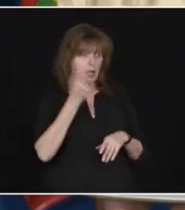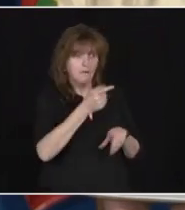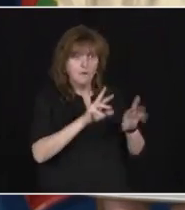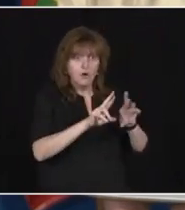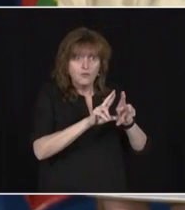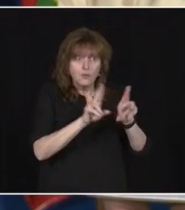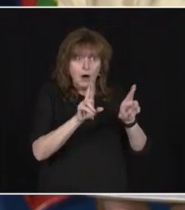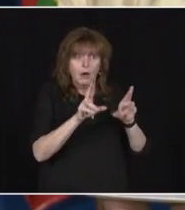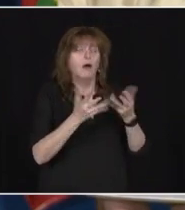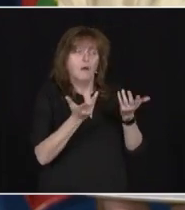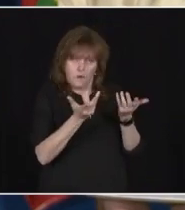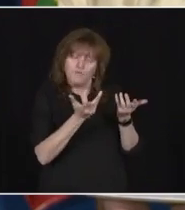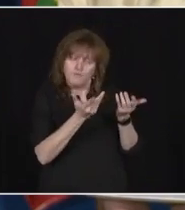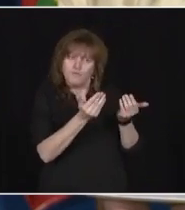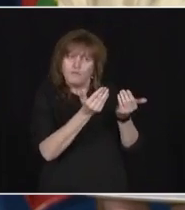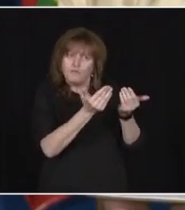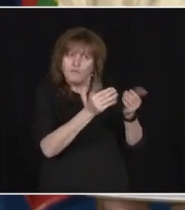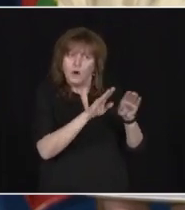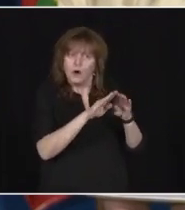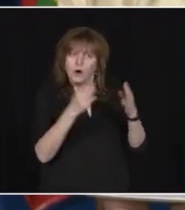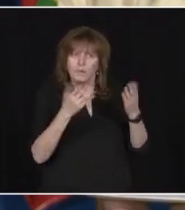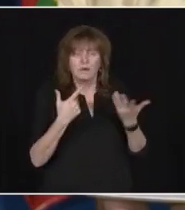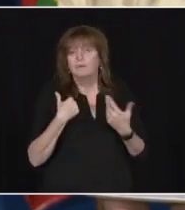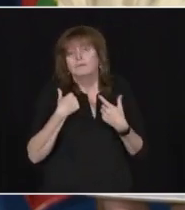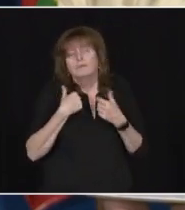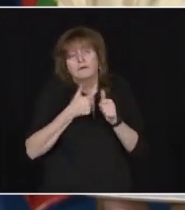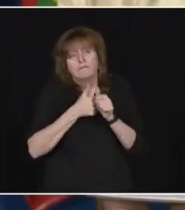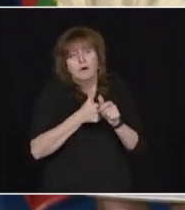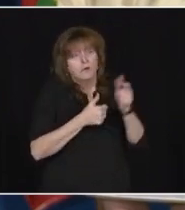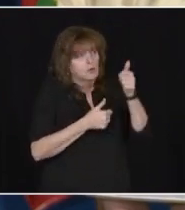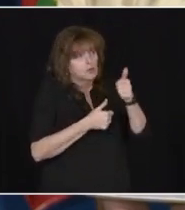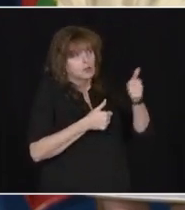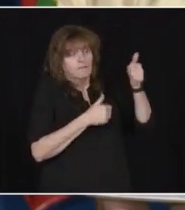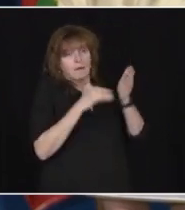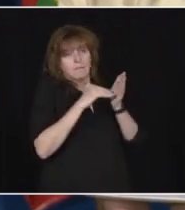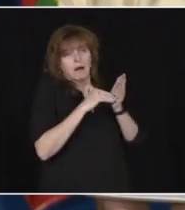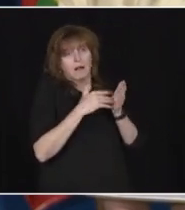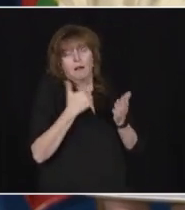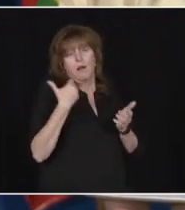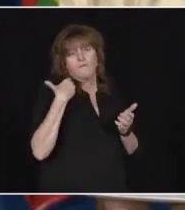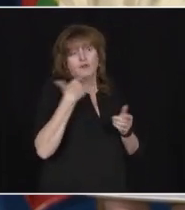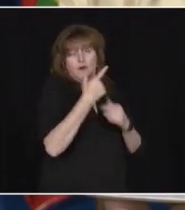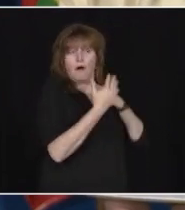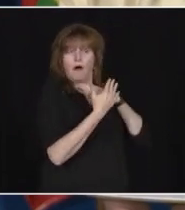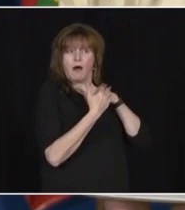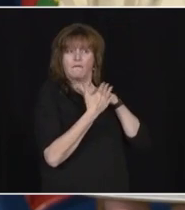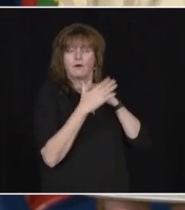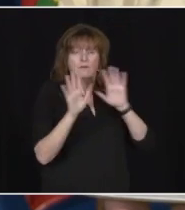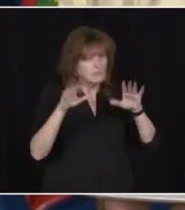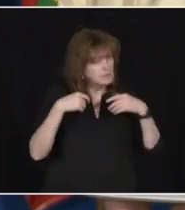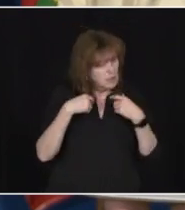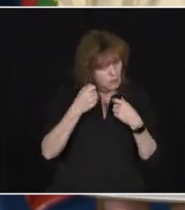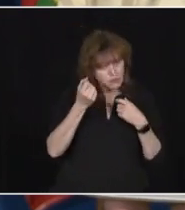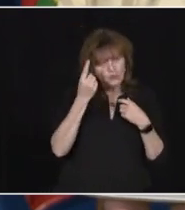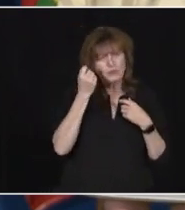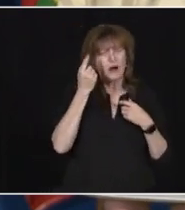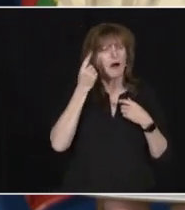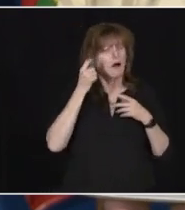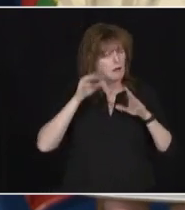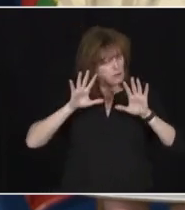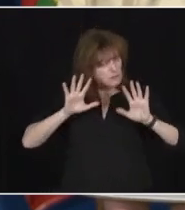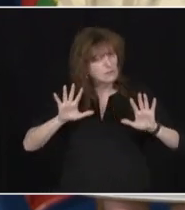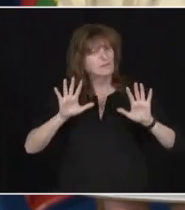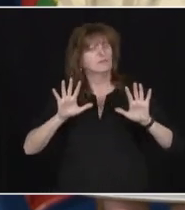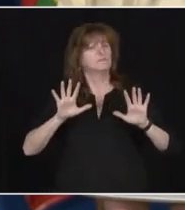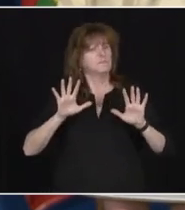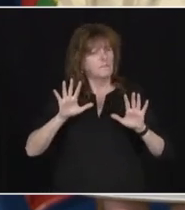go with the chief medical officer's advice to open up. But I question, like,